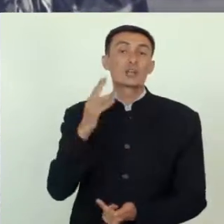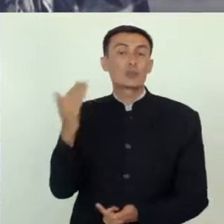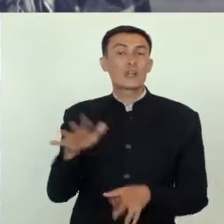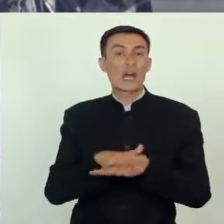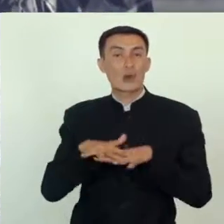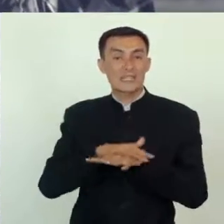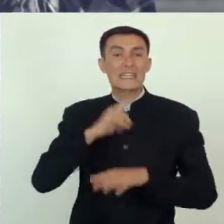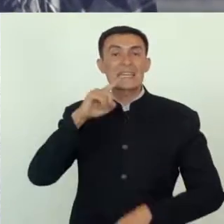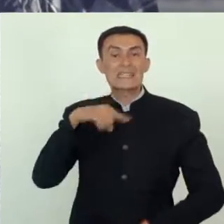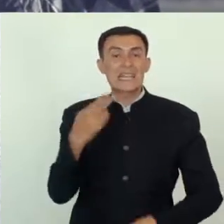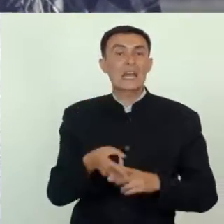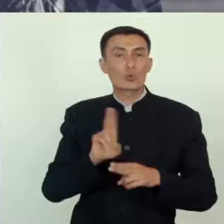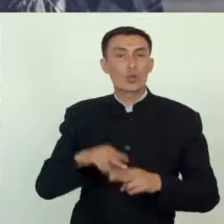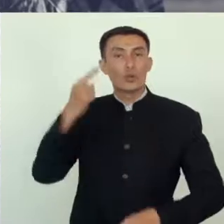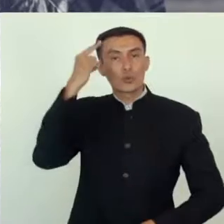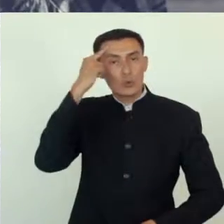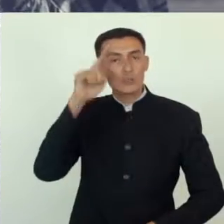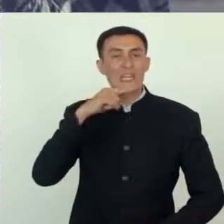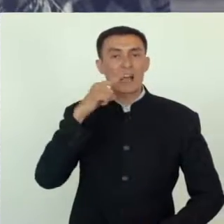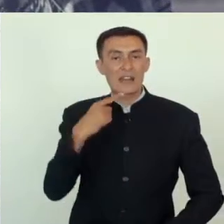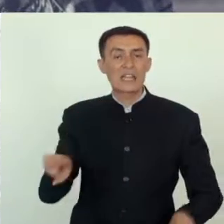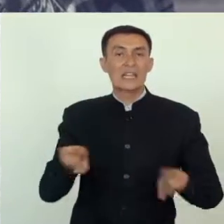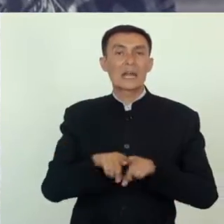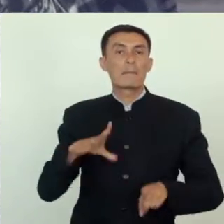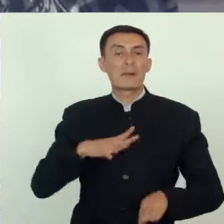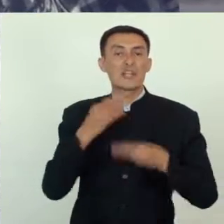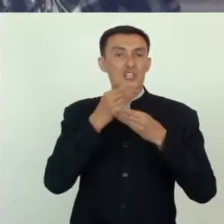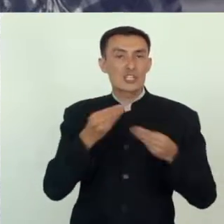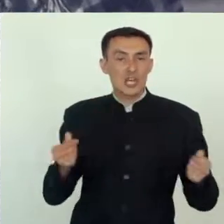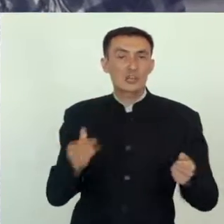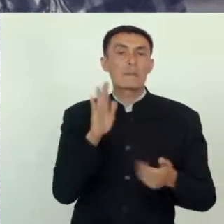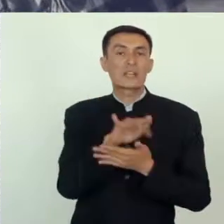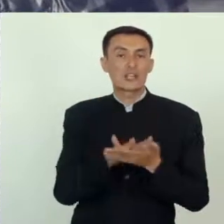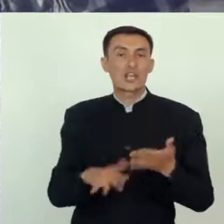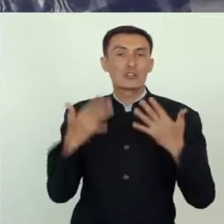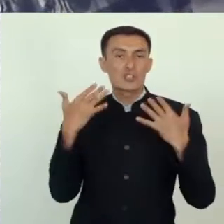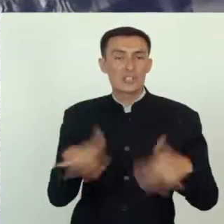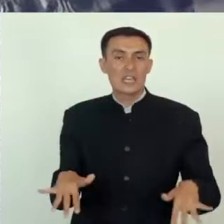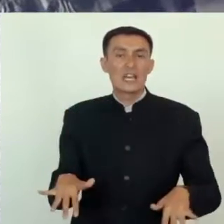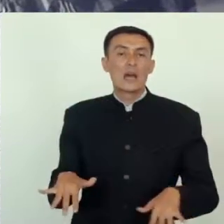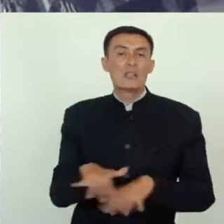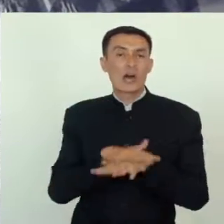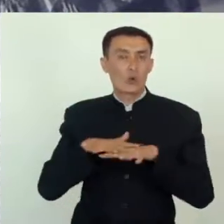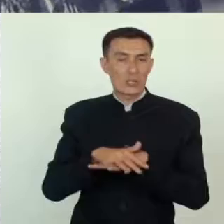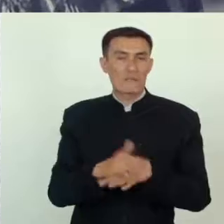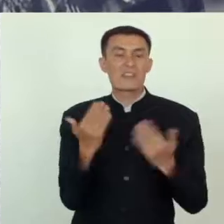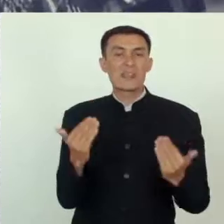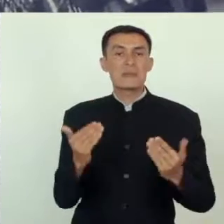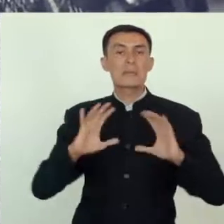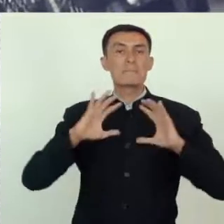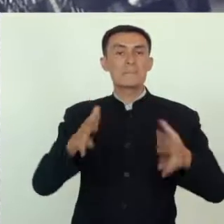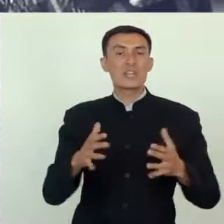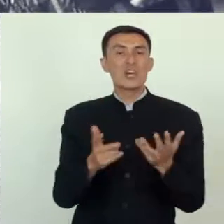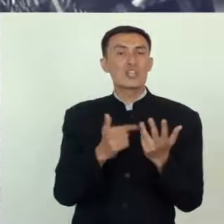This has led to the disappearance of whole nations, and some are still disappearing. The modern world has seen the disappearance of about